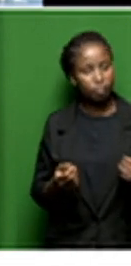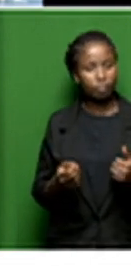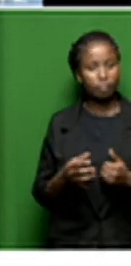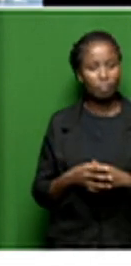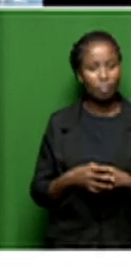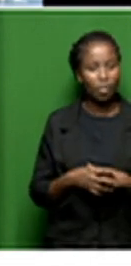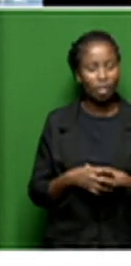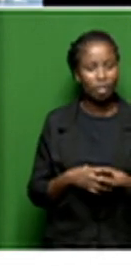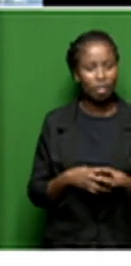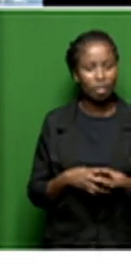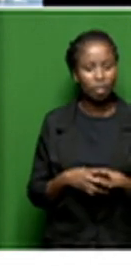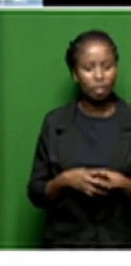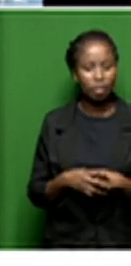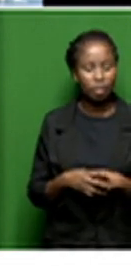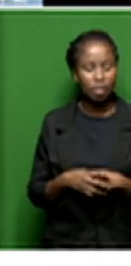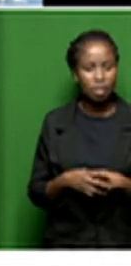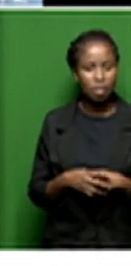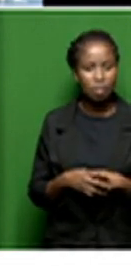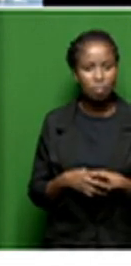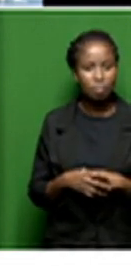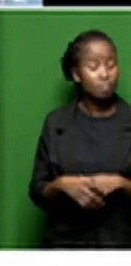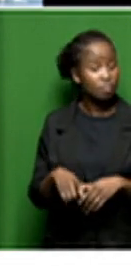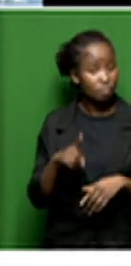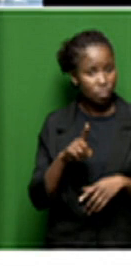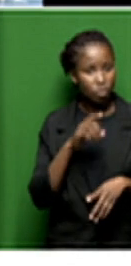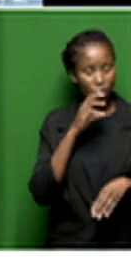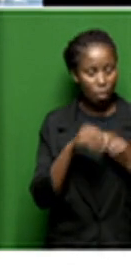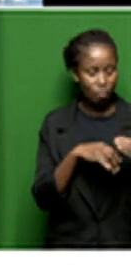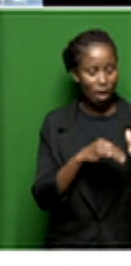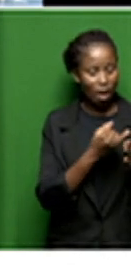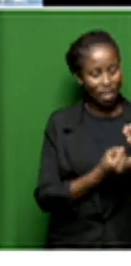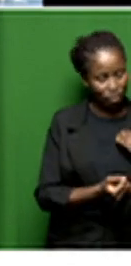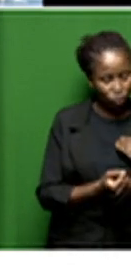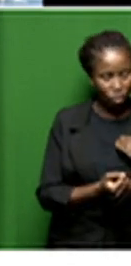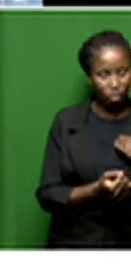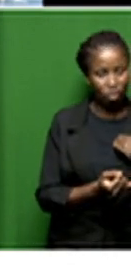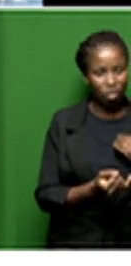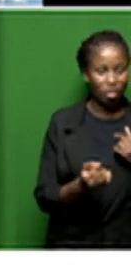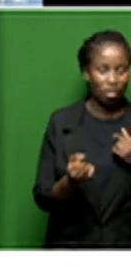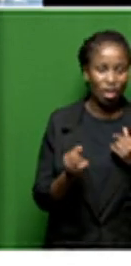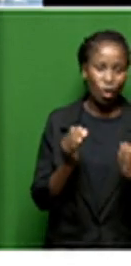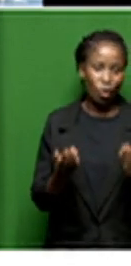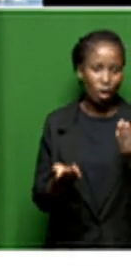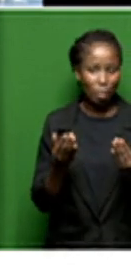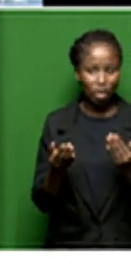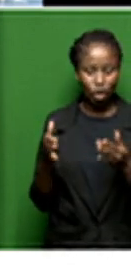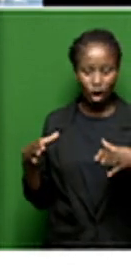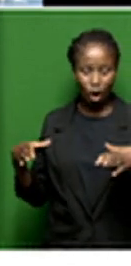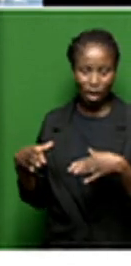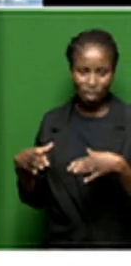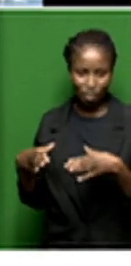it's essentially the individual versus the collective rights. So where we have a situation